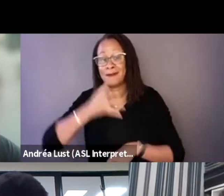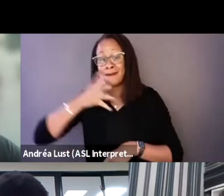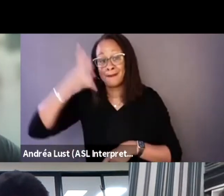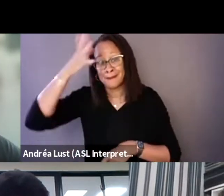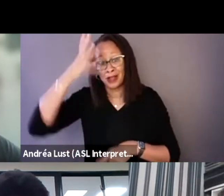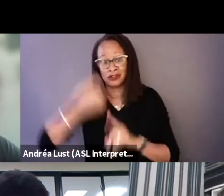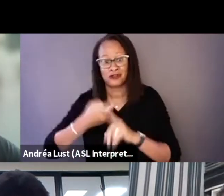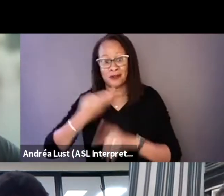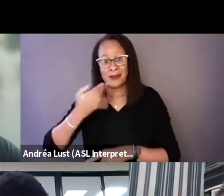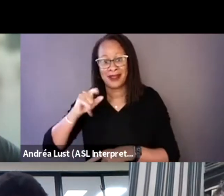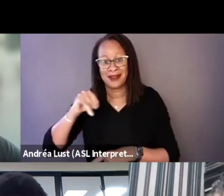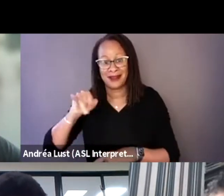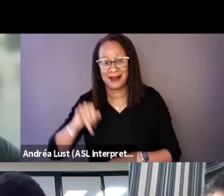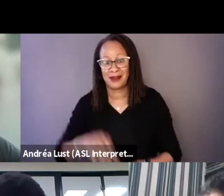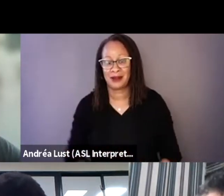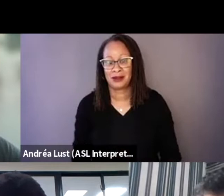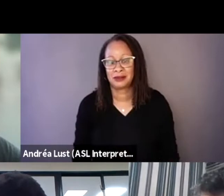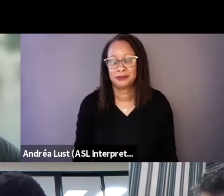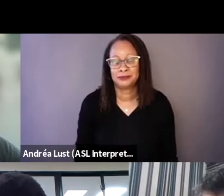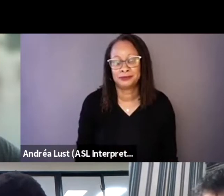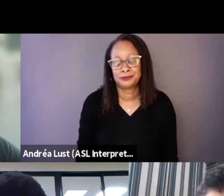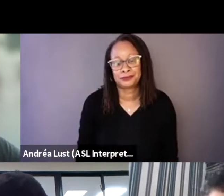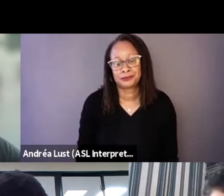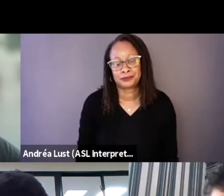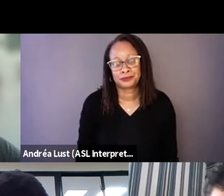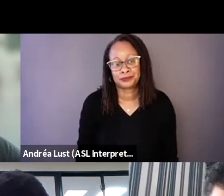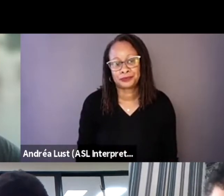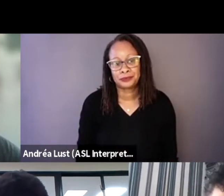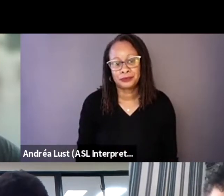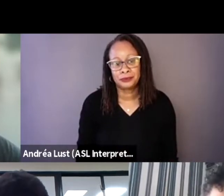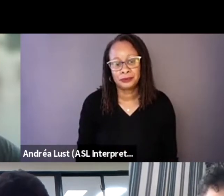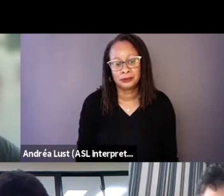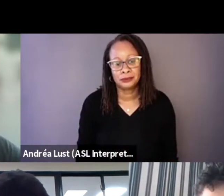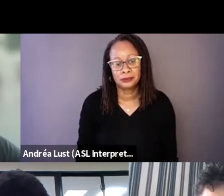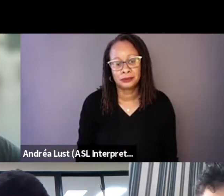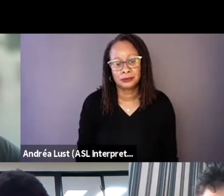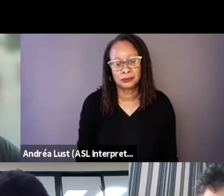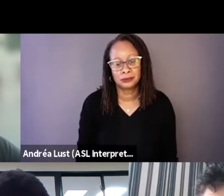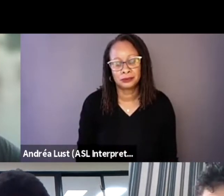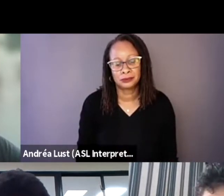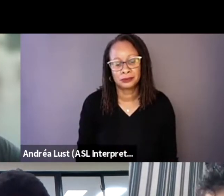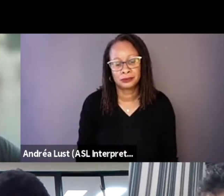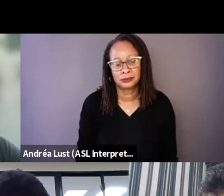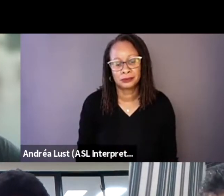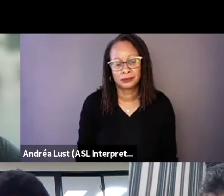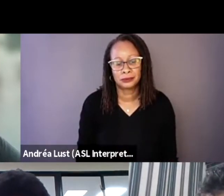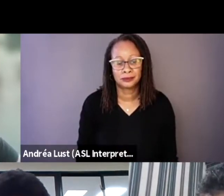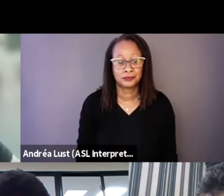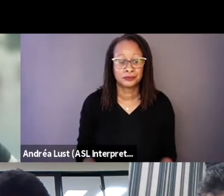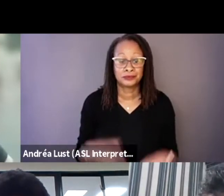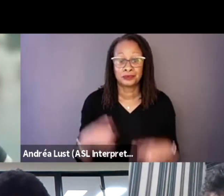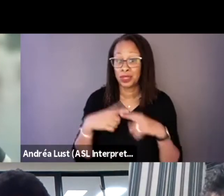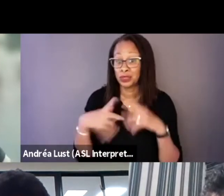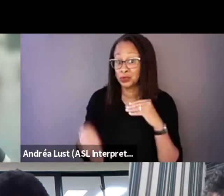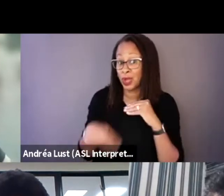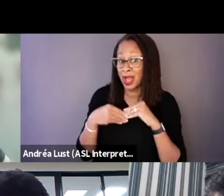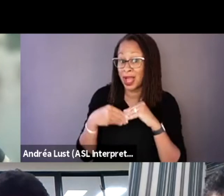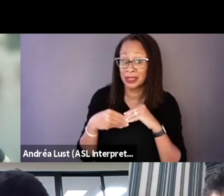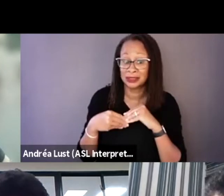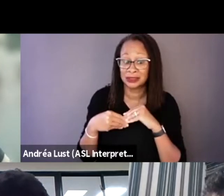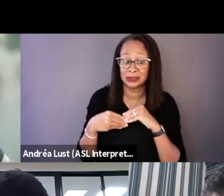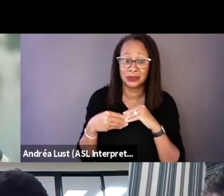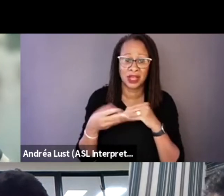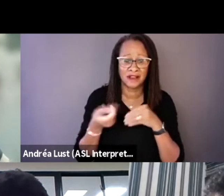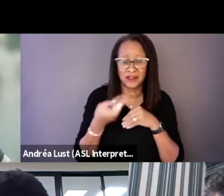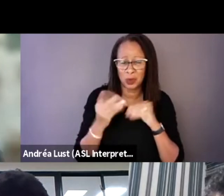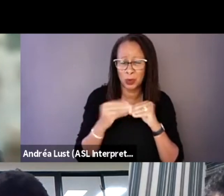o Michèle quiere iniciar o continuar. just to add I'm just going to add a few